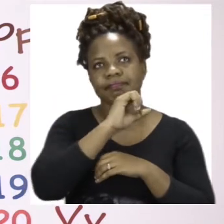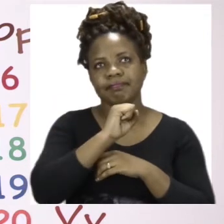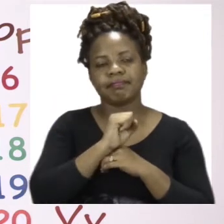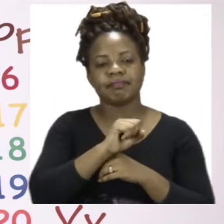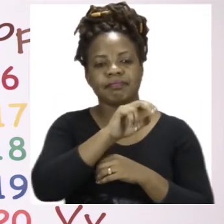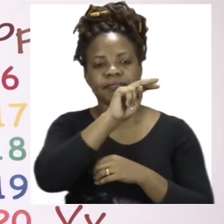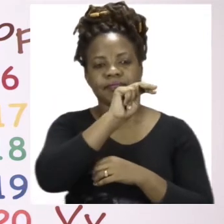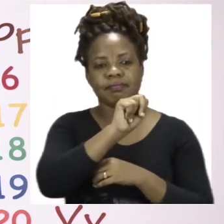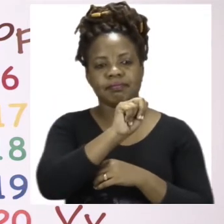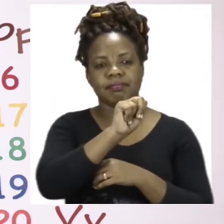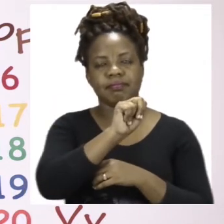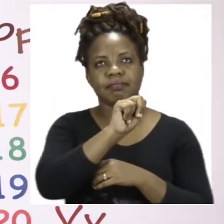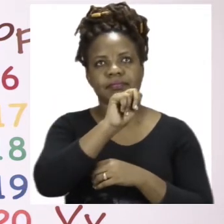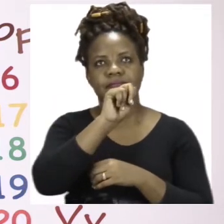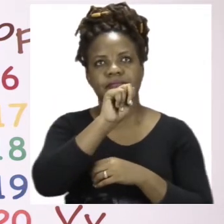W,